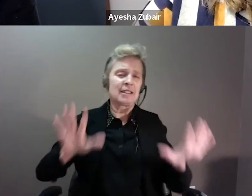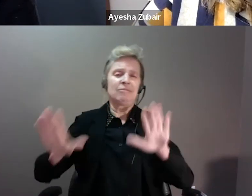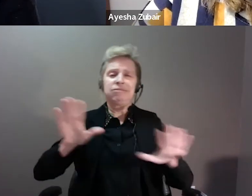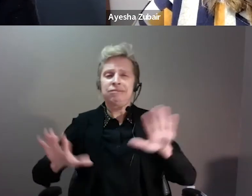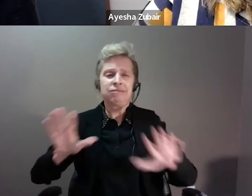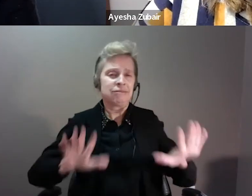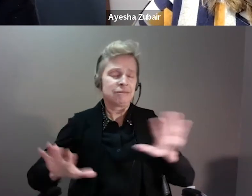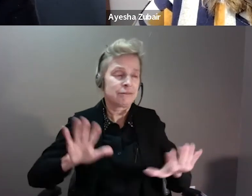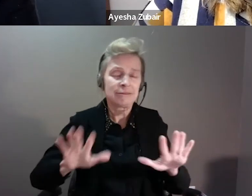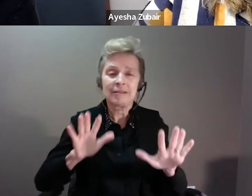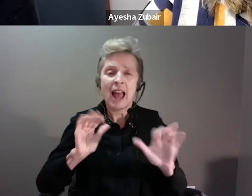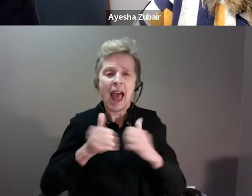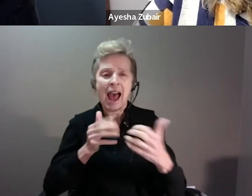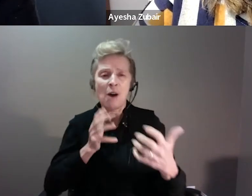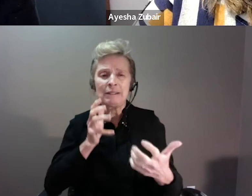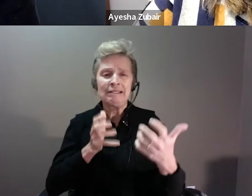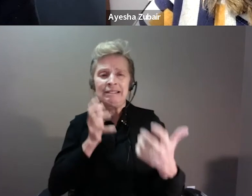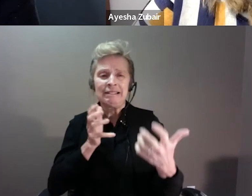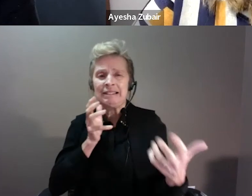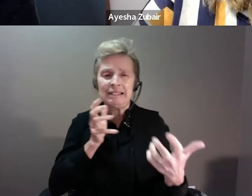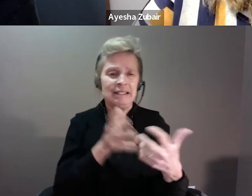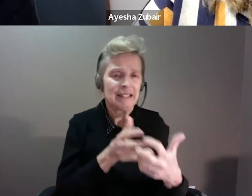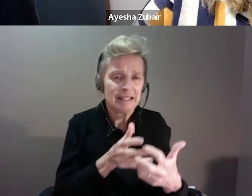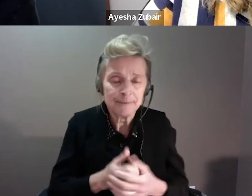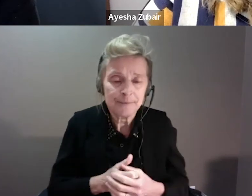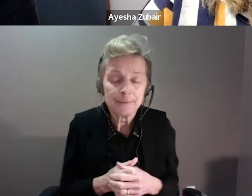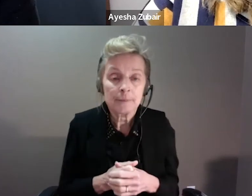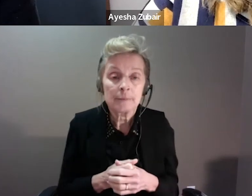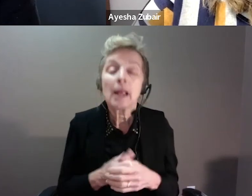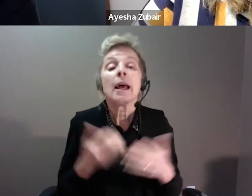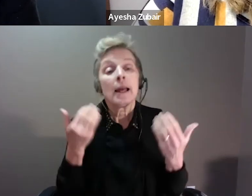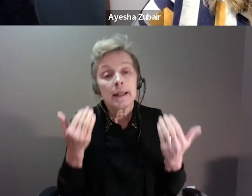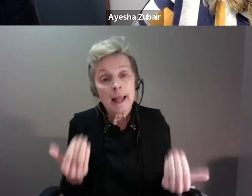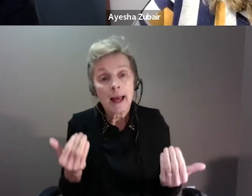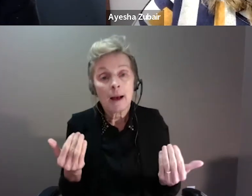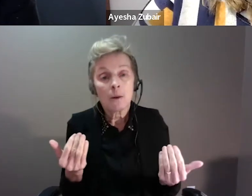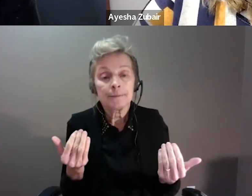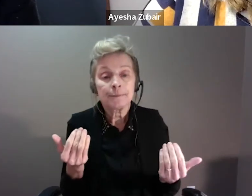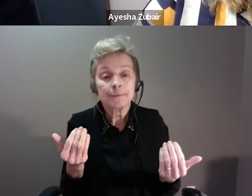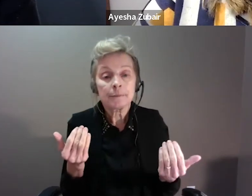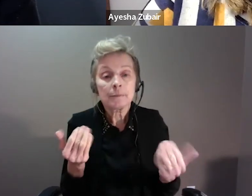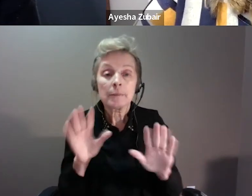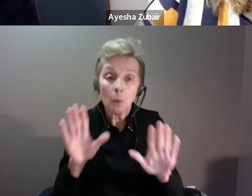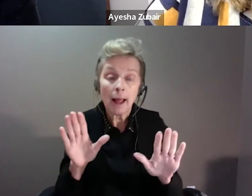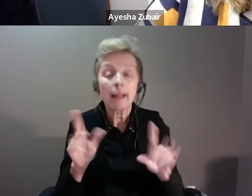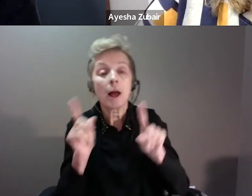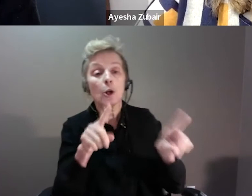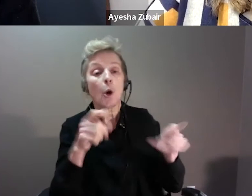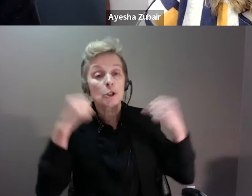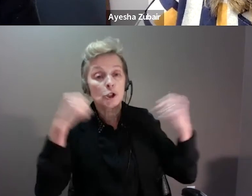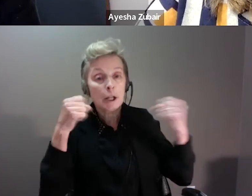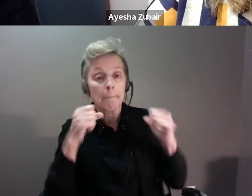think there's those opportunities, but I also think that now that we're not like, other than going to the gym or going